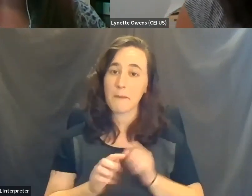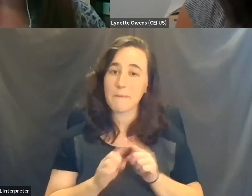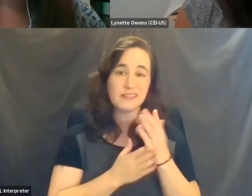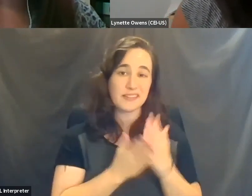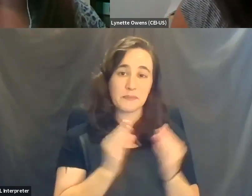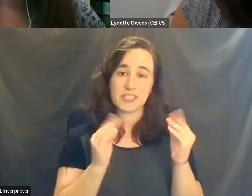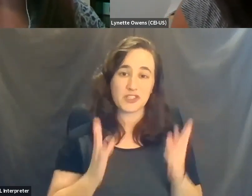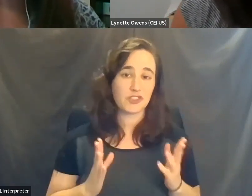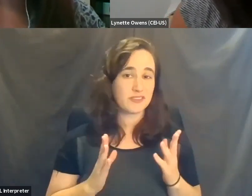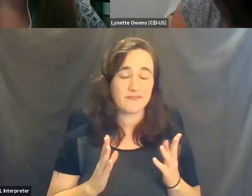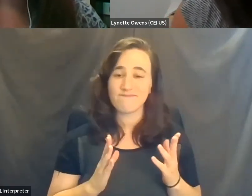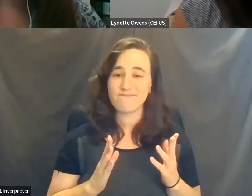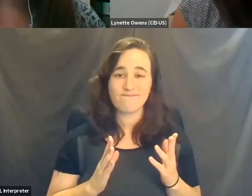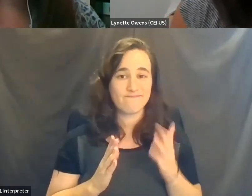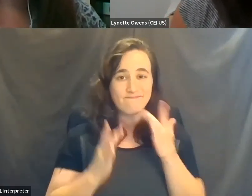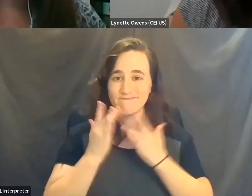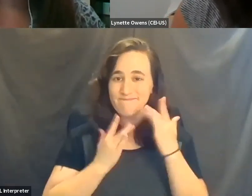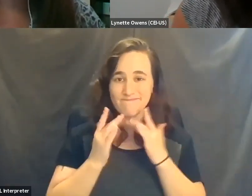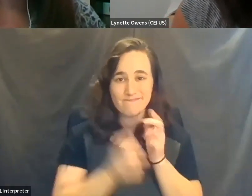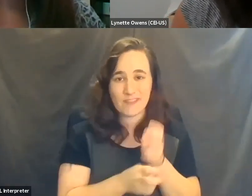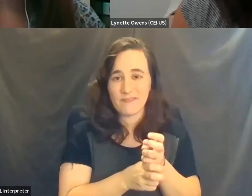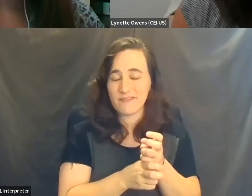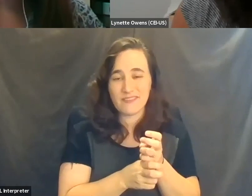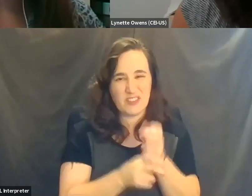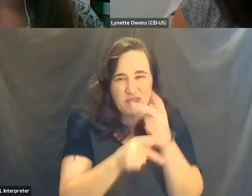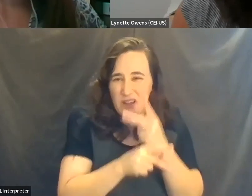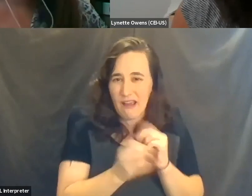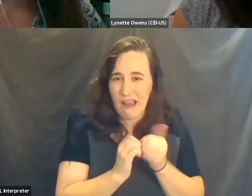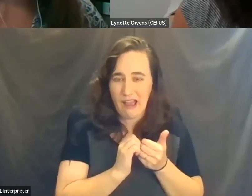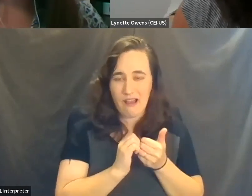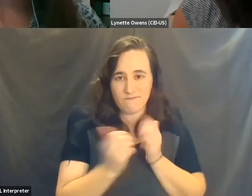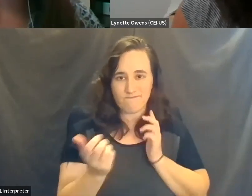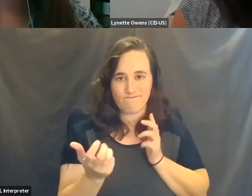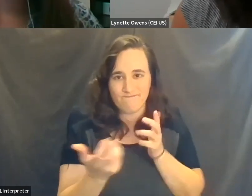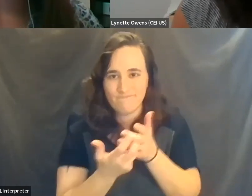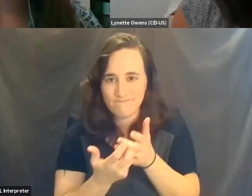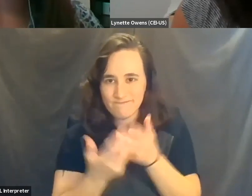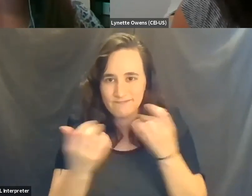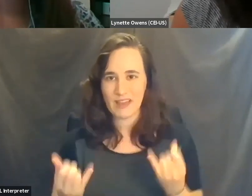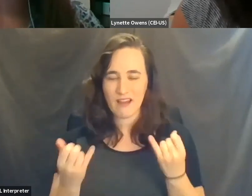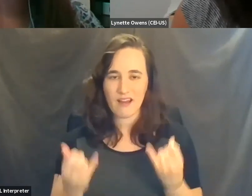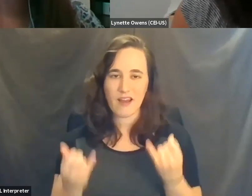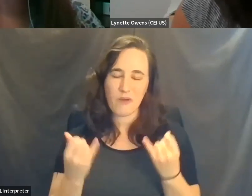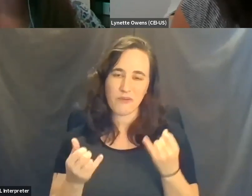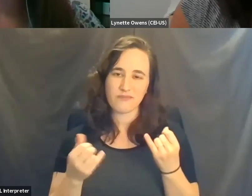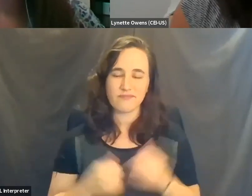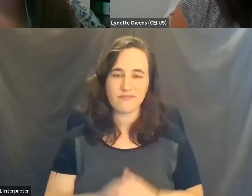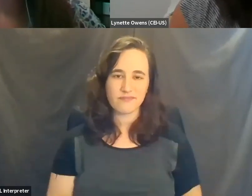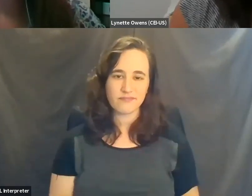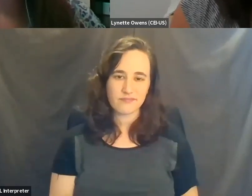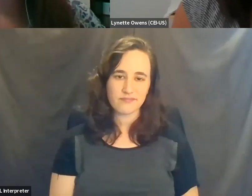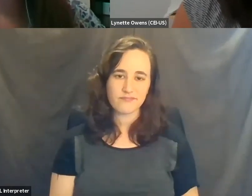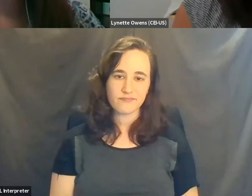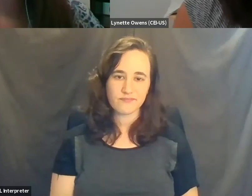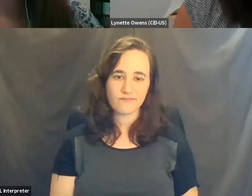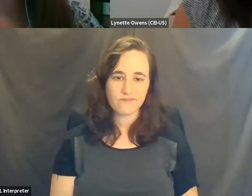classroom online and make it work and make it engaging. And I think that's where we're at. That's